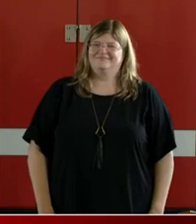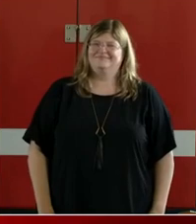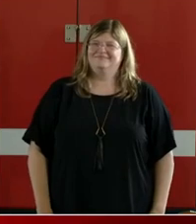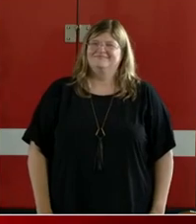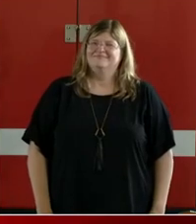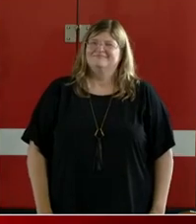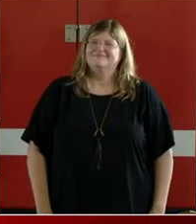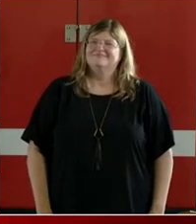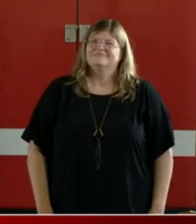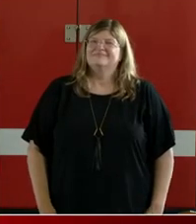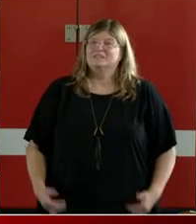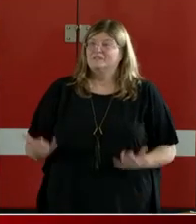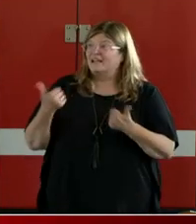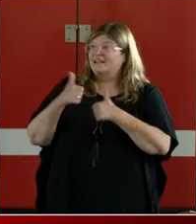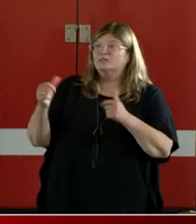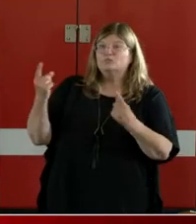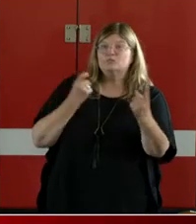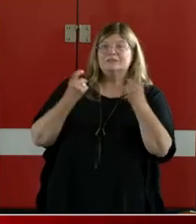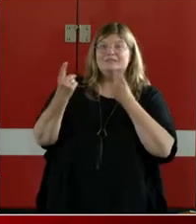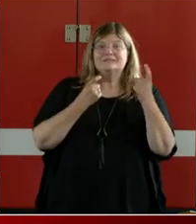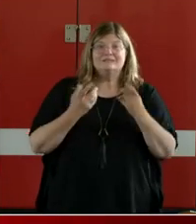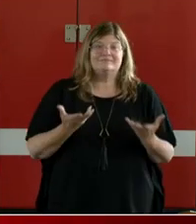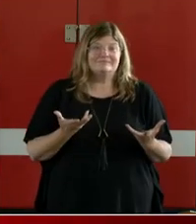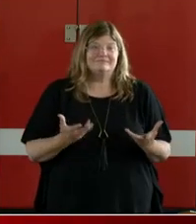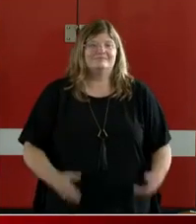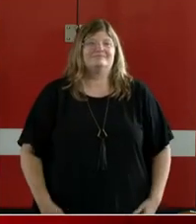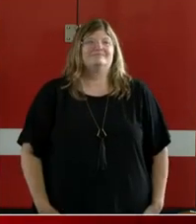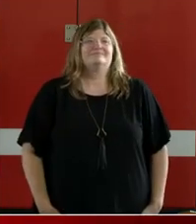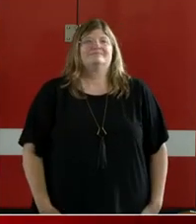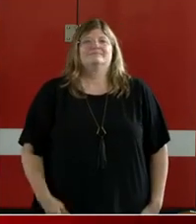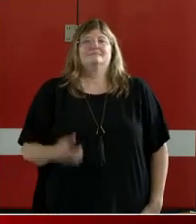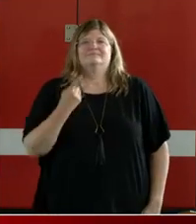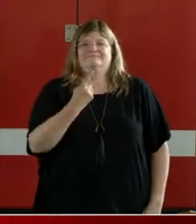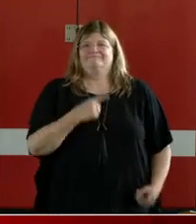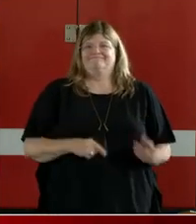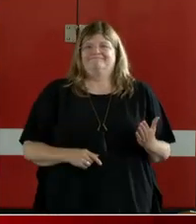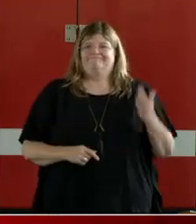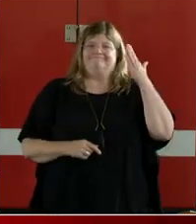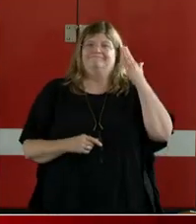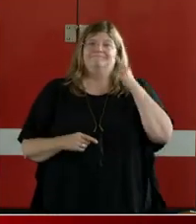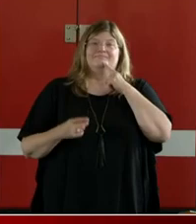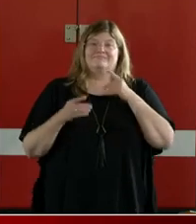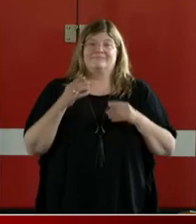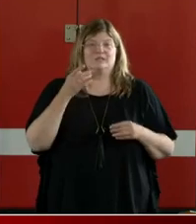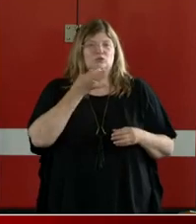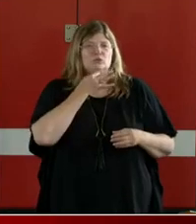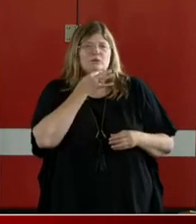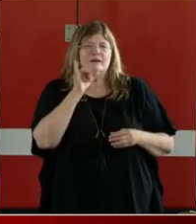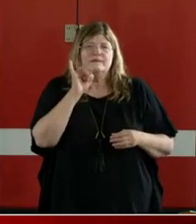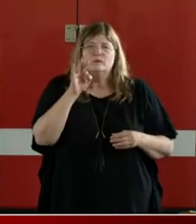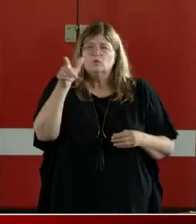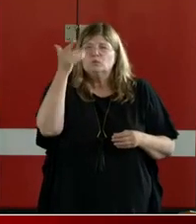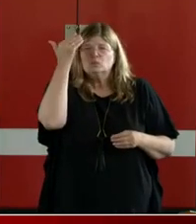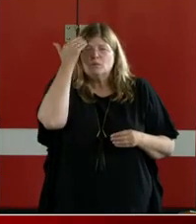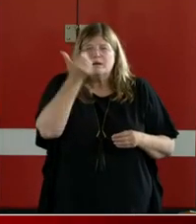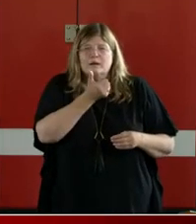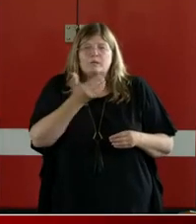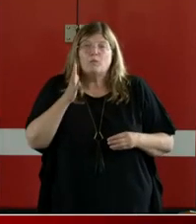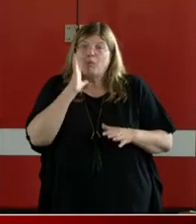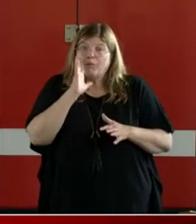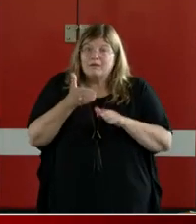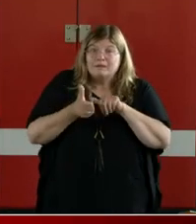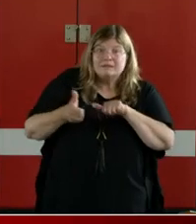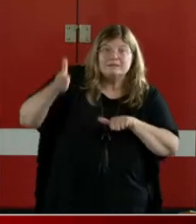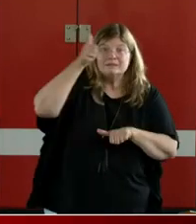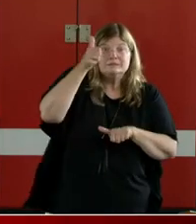Any questions? Yes, Mark. One, I'm wondering if anybody knows, will Chief Donnelly be the first chief